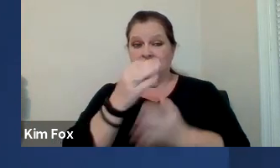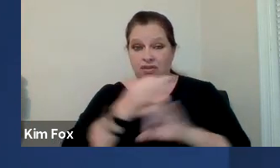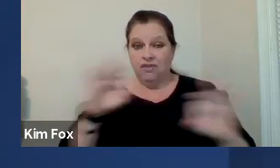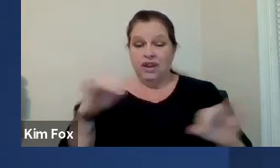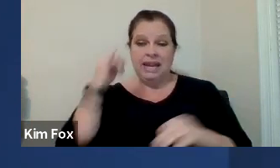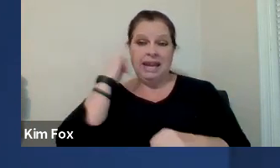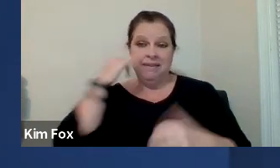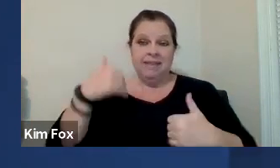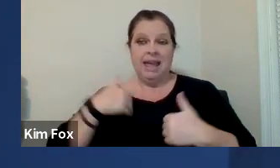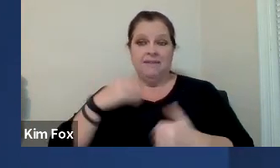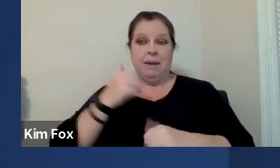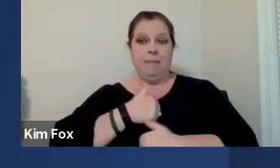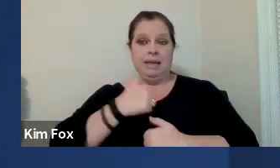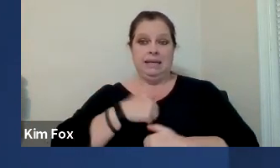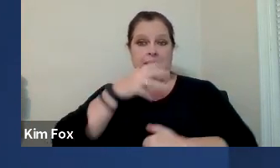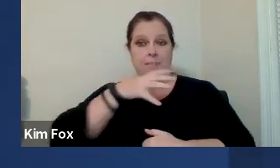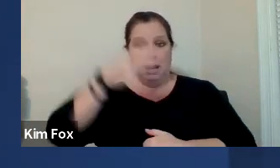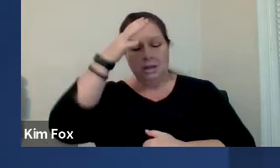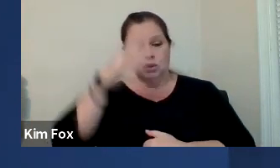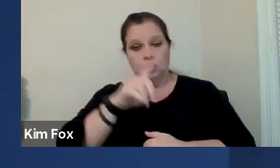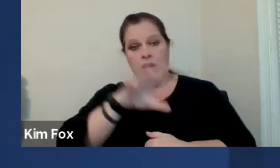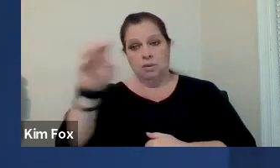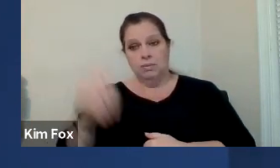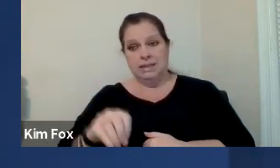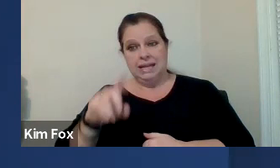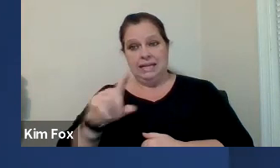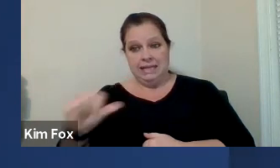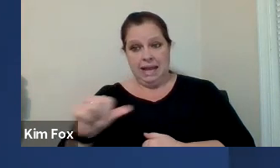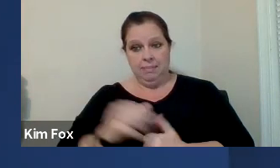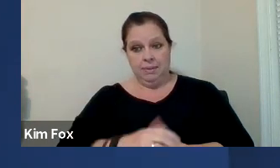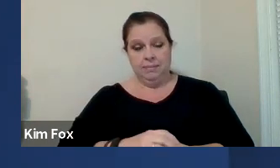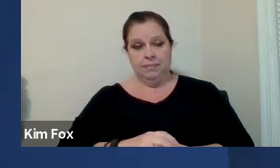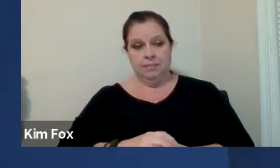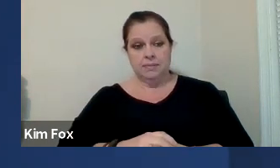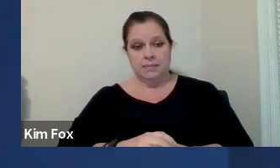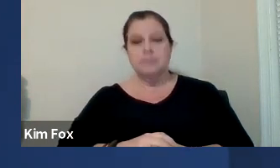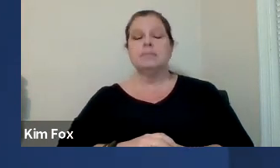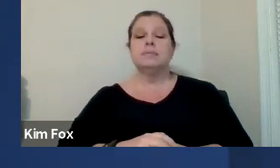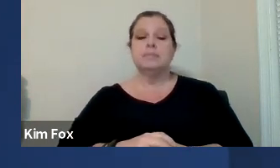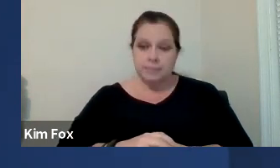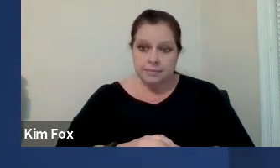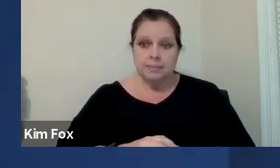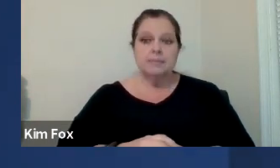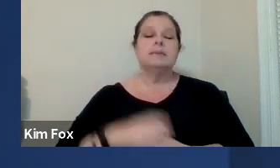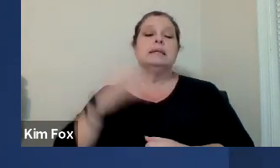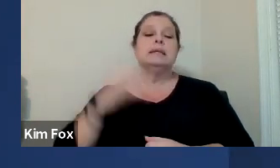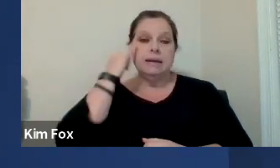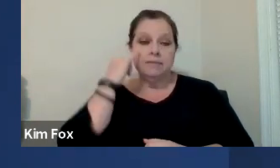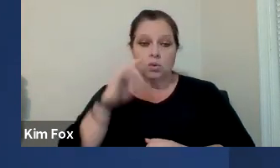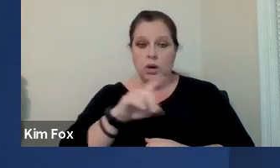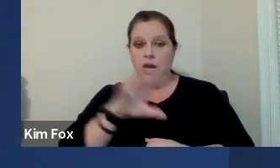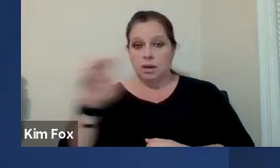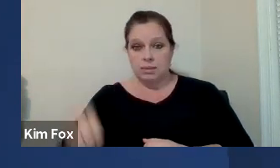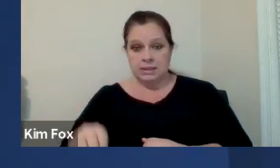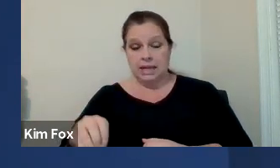have military parents who are 100% disabled? So yes, if they are 100%, now it